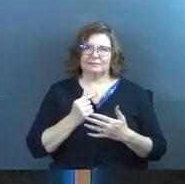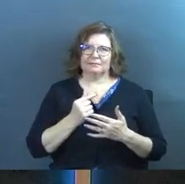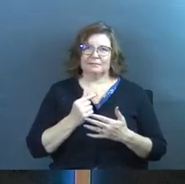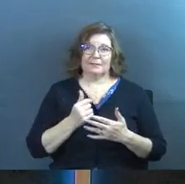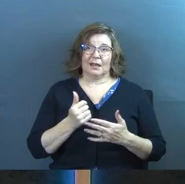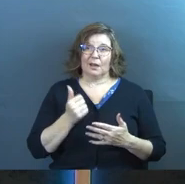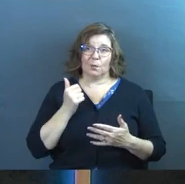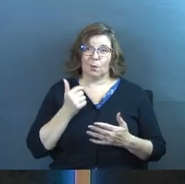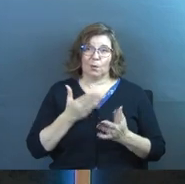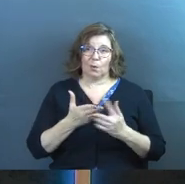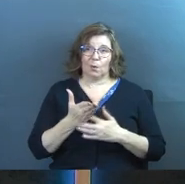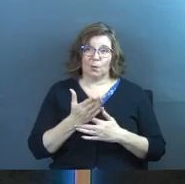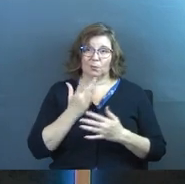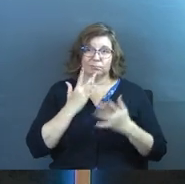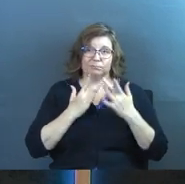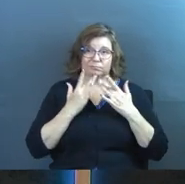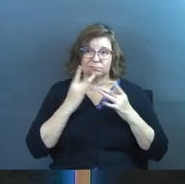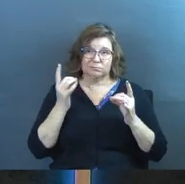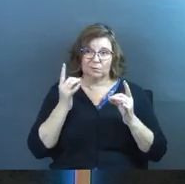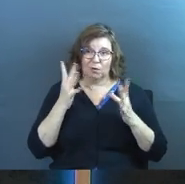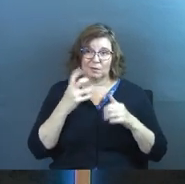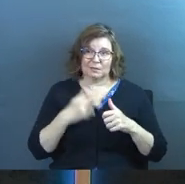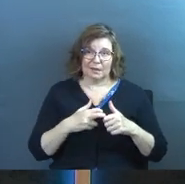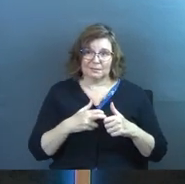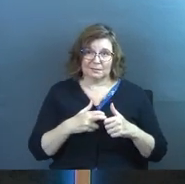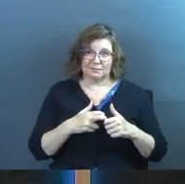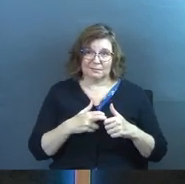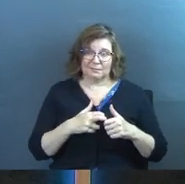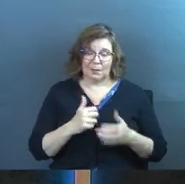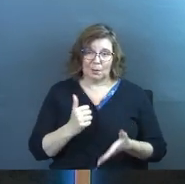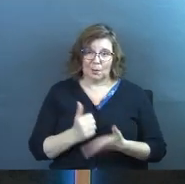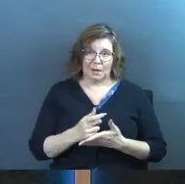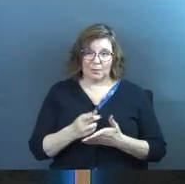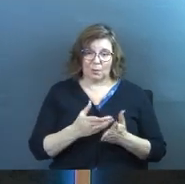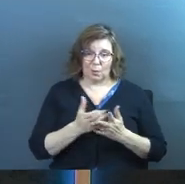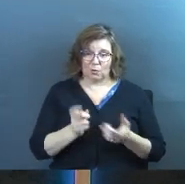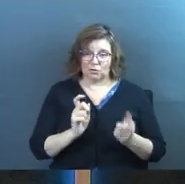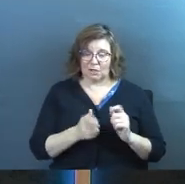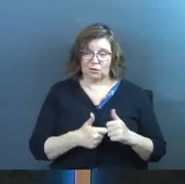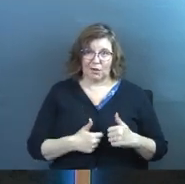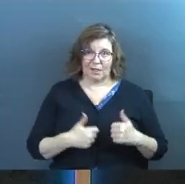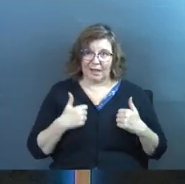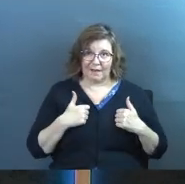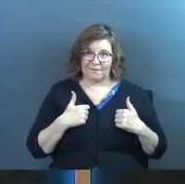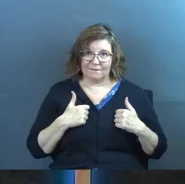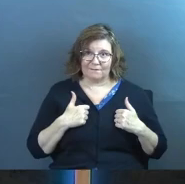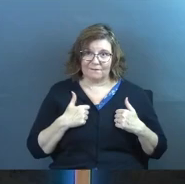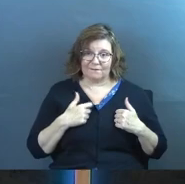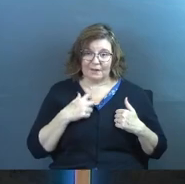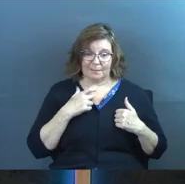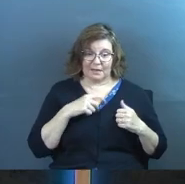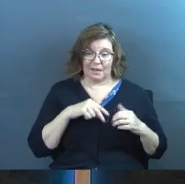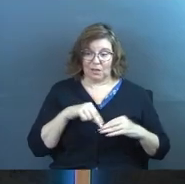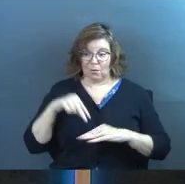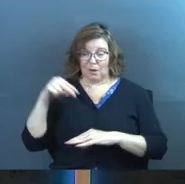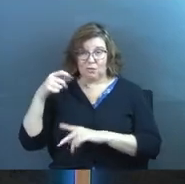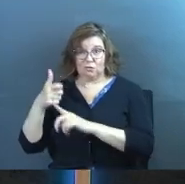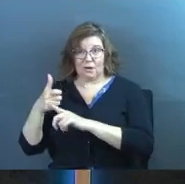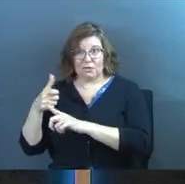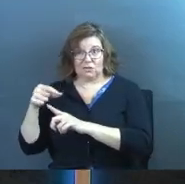and it won't take you through the hard times. And it won't change your life. Because the